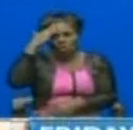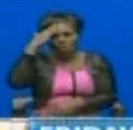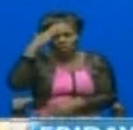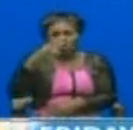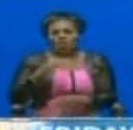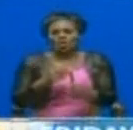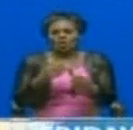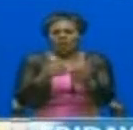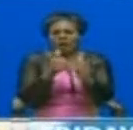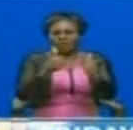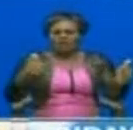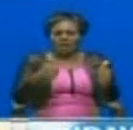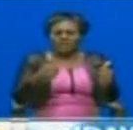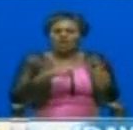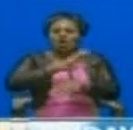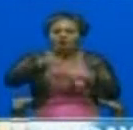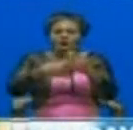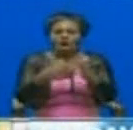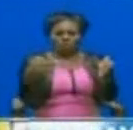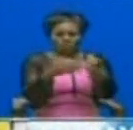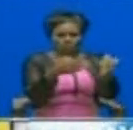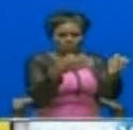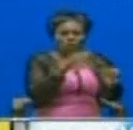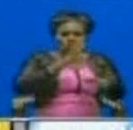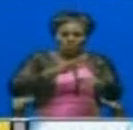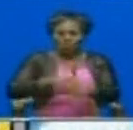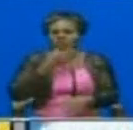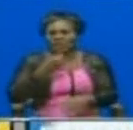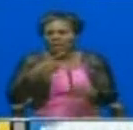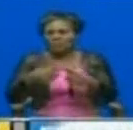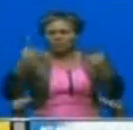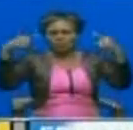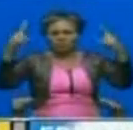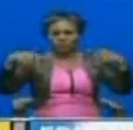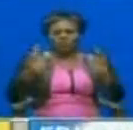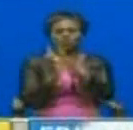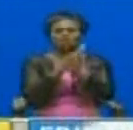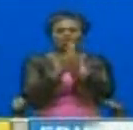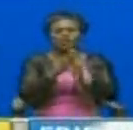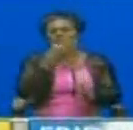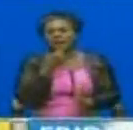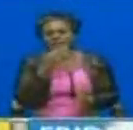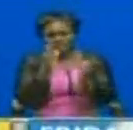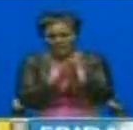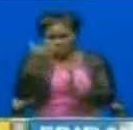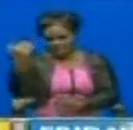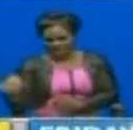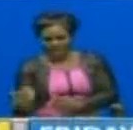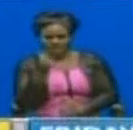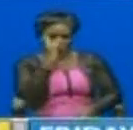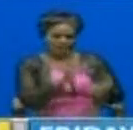going against all odds, be not only a good father, but a success story to his boys and to the young crop of